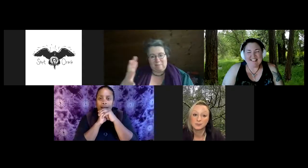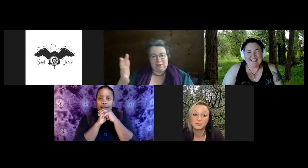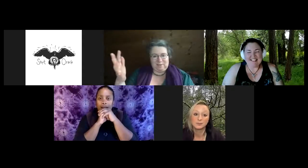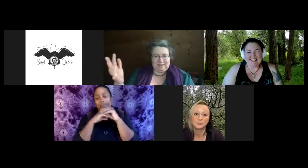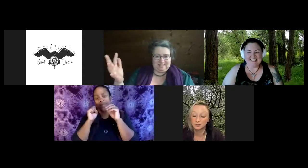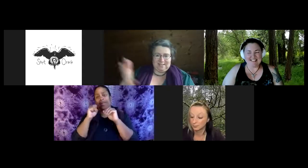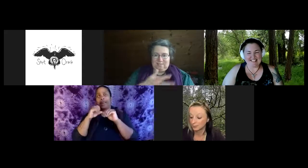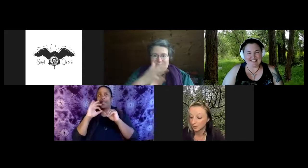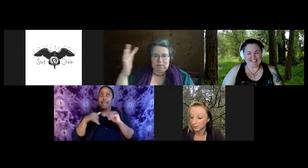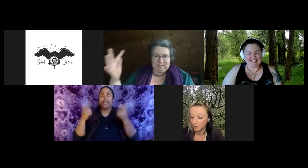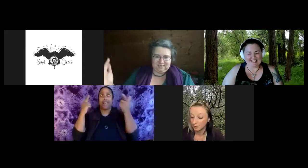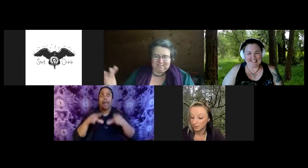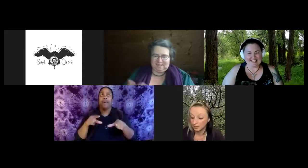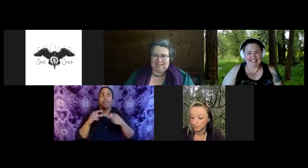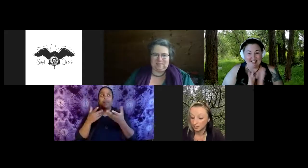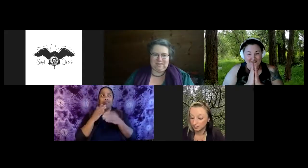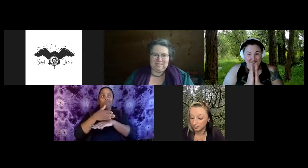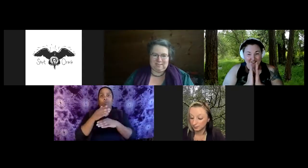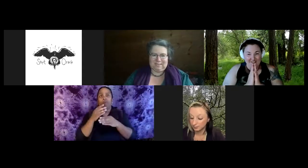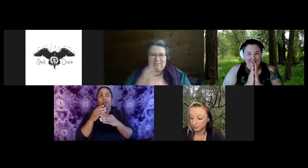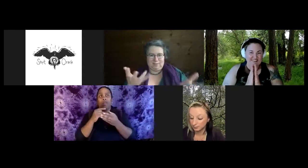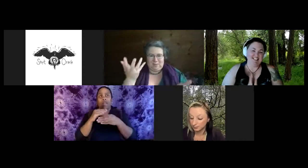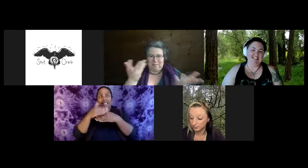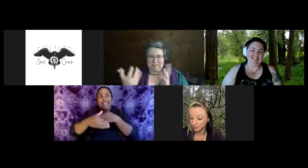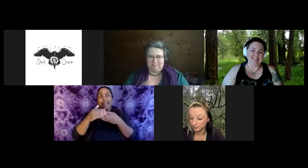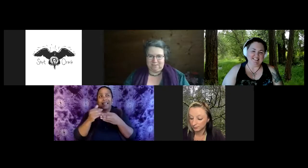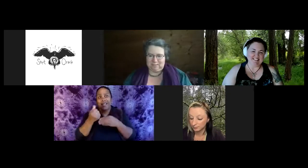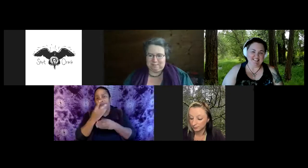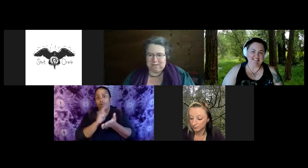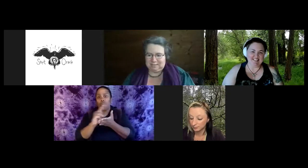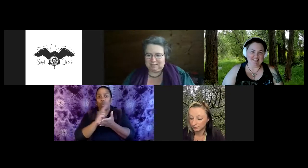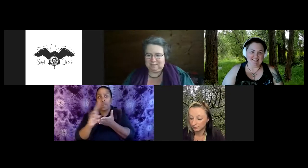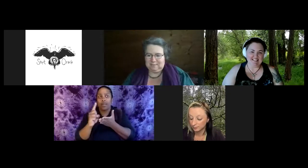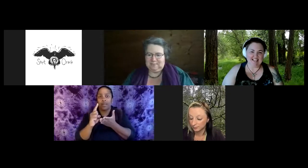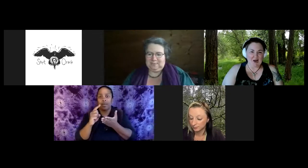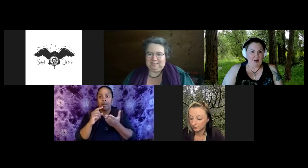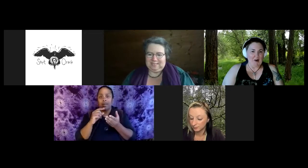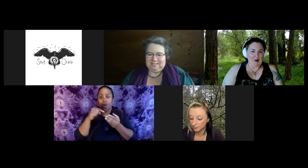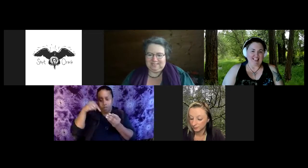will be happening over the next few weeks, and so these events will be happening from a different spot.